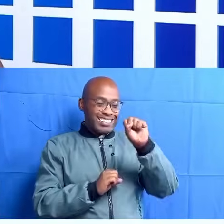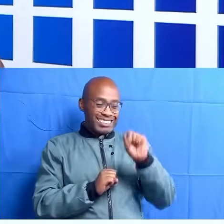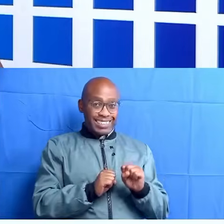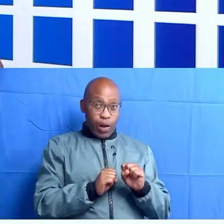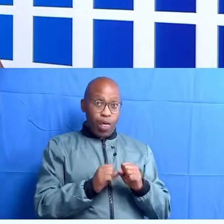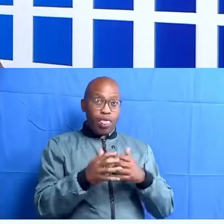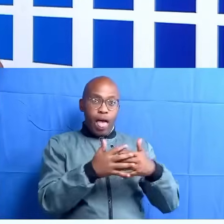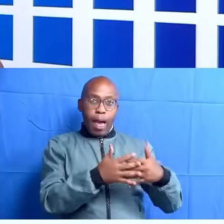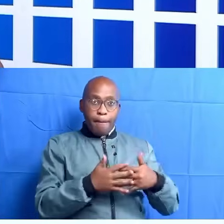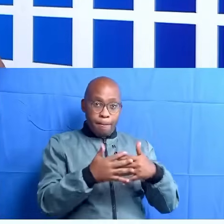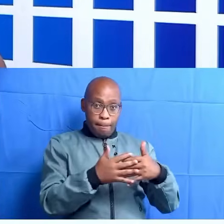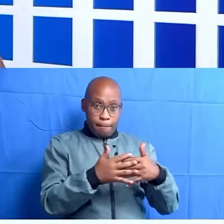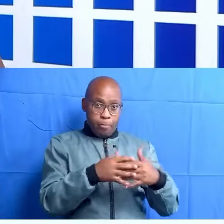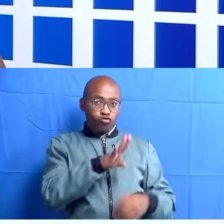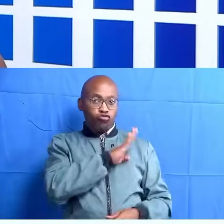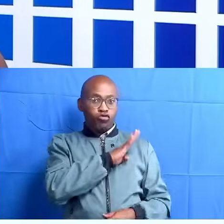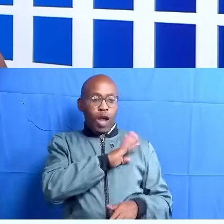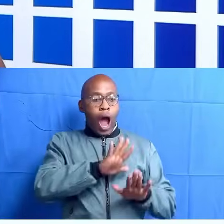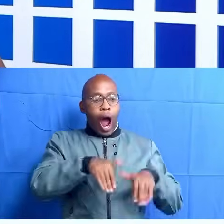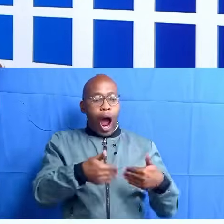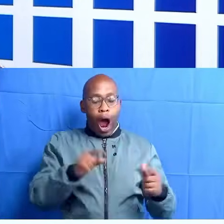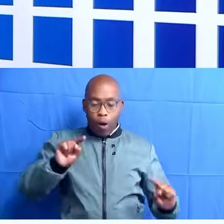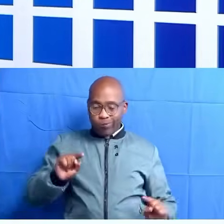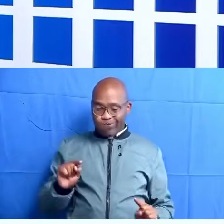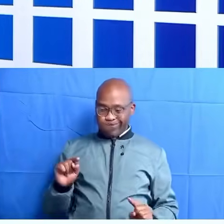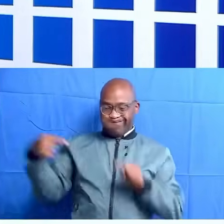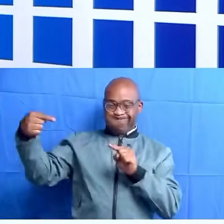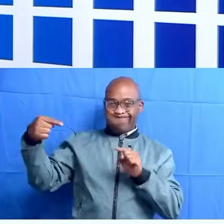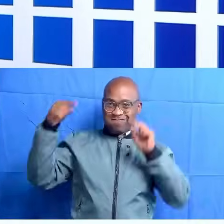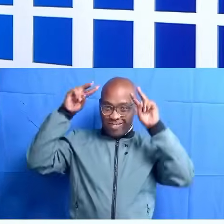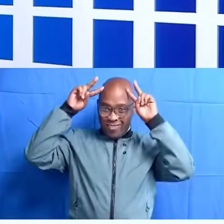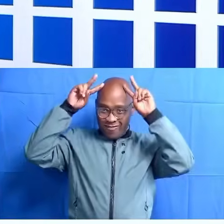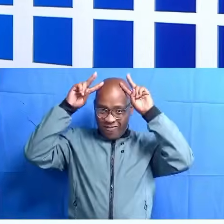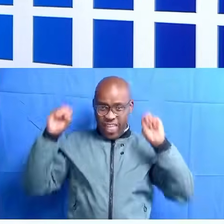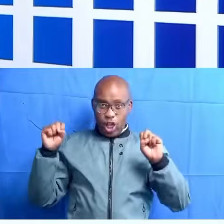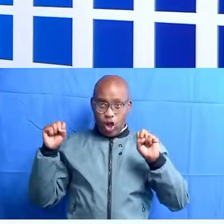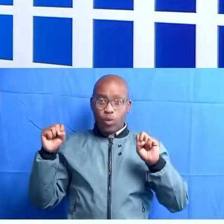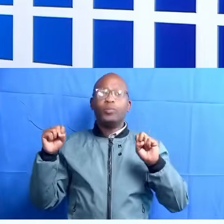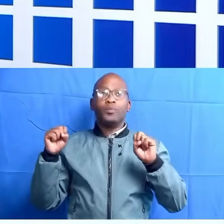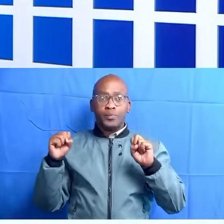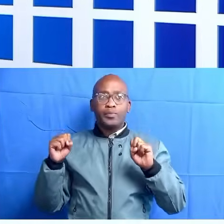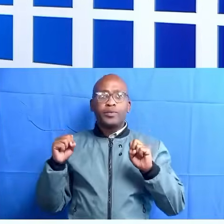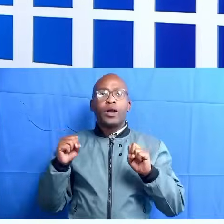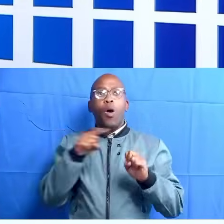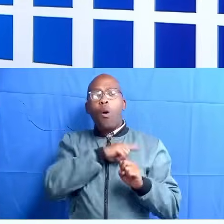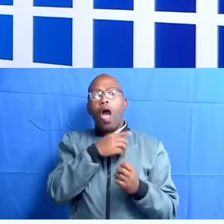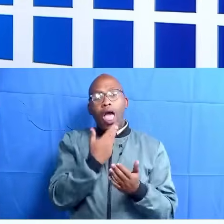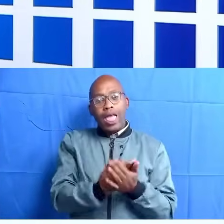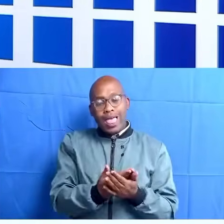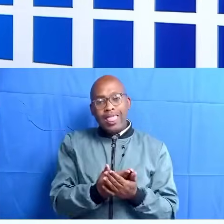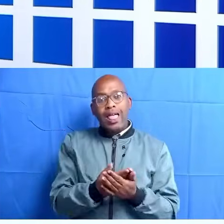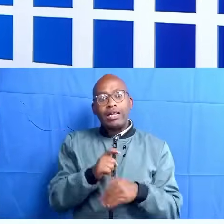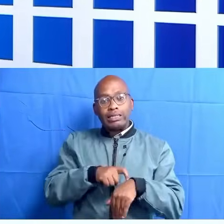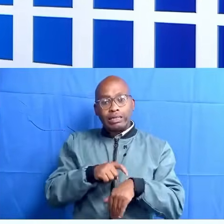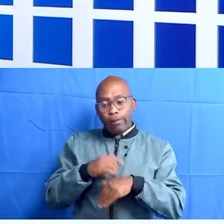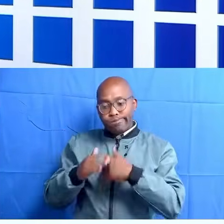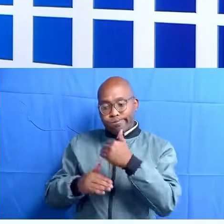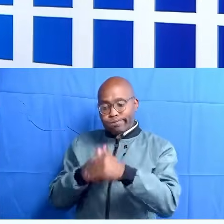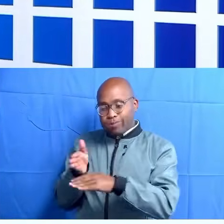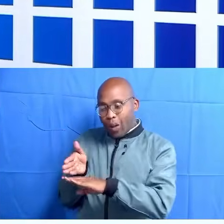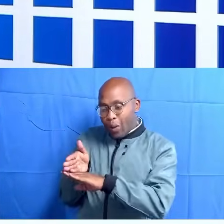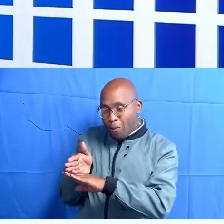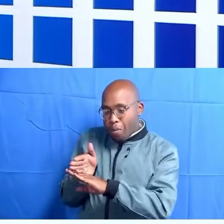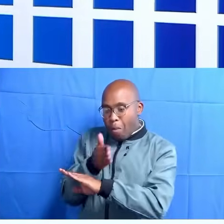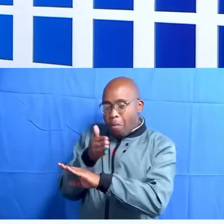the Viet Congs so that they can gradually remove the soldiers of the United States of